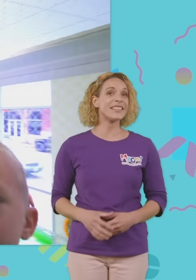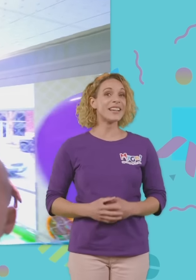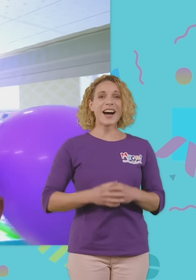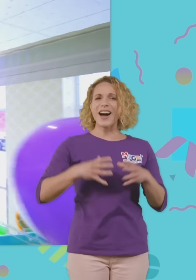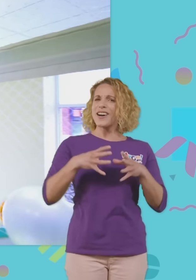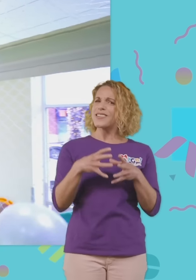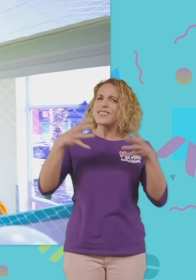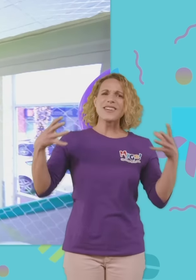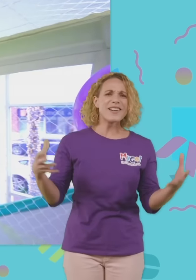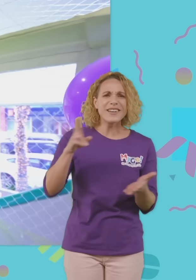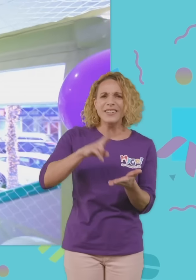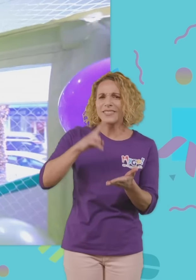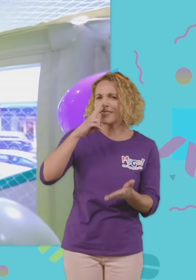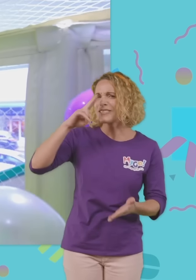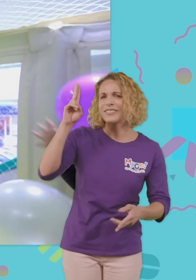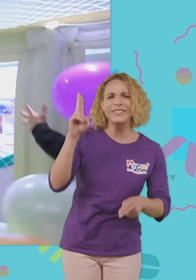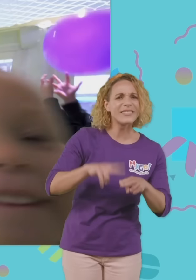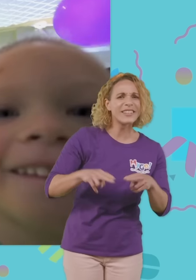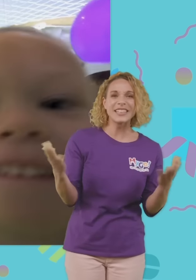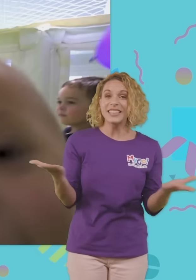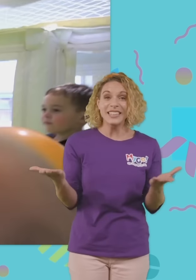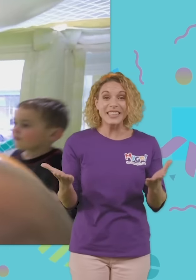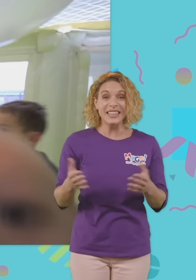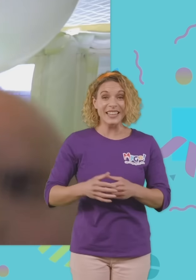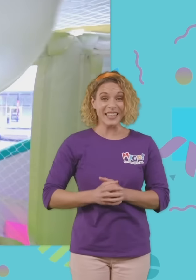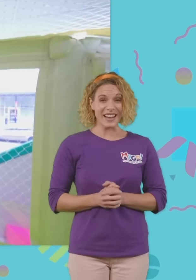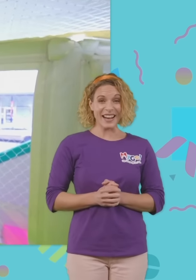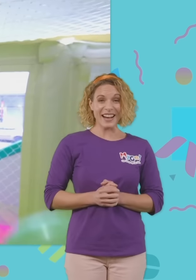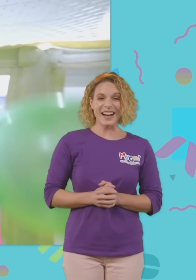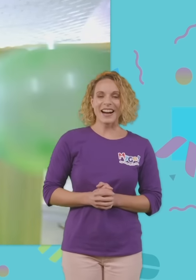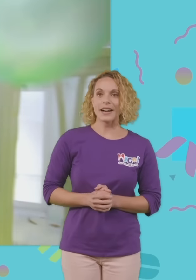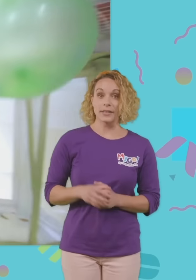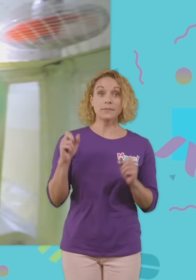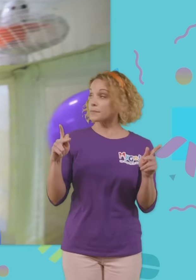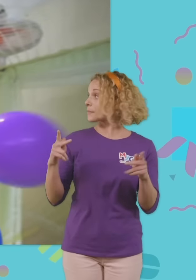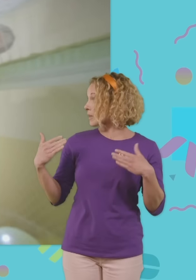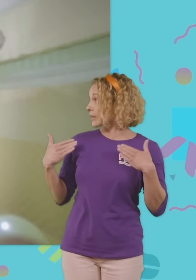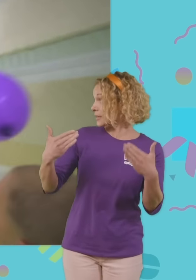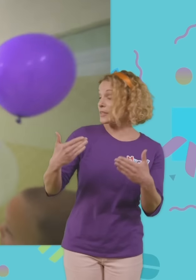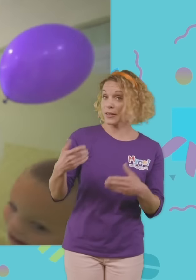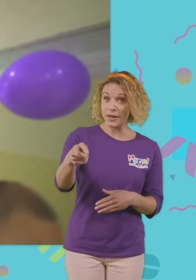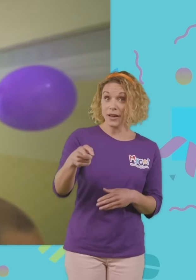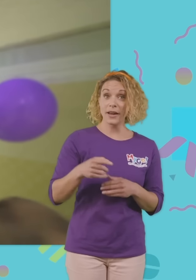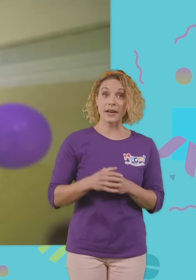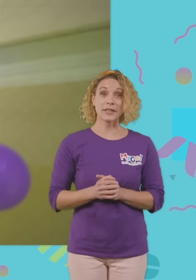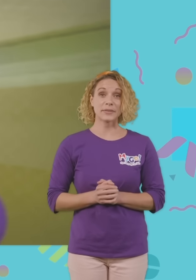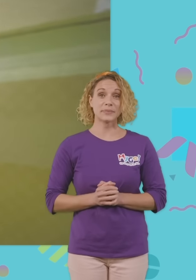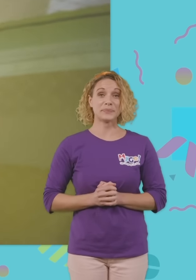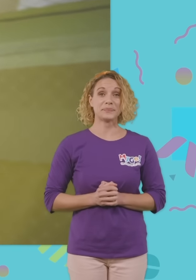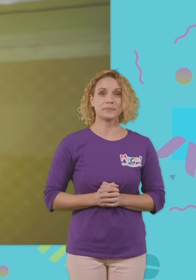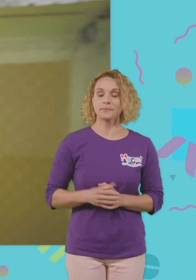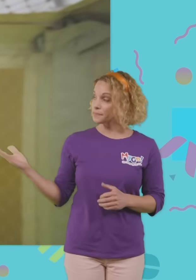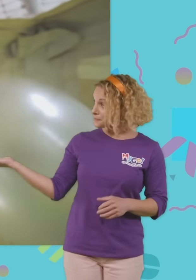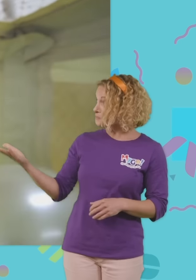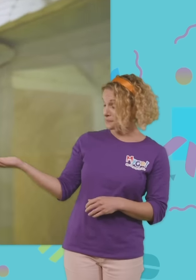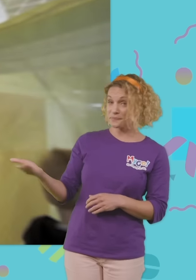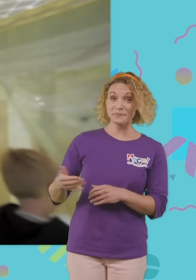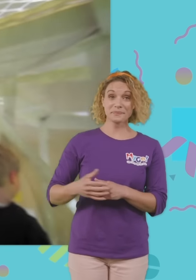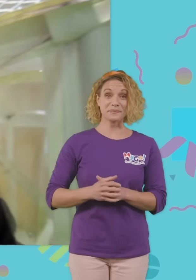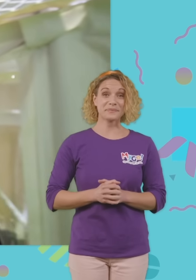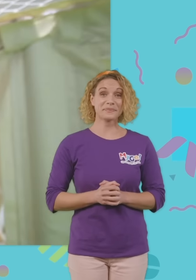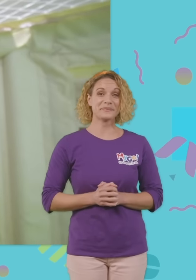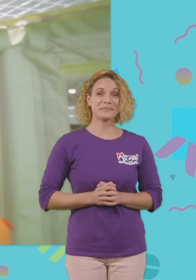Whoa! Whoa! This is so much fun in here! Okay, let's go this way. Yep, everyone